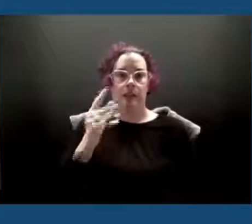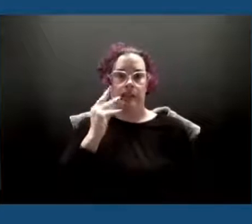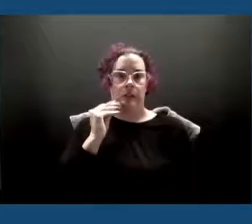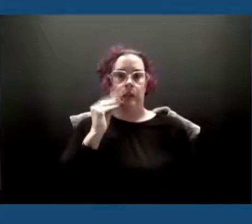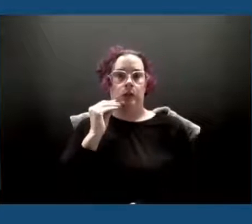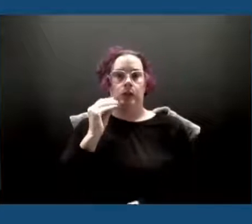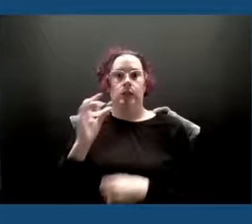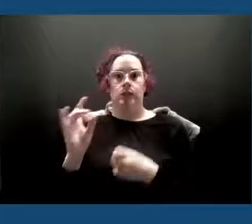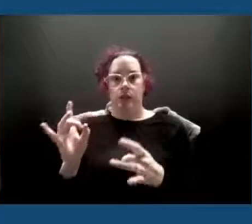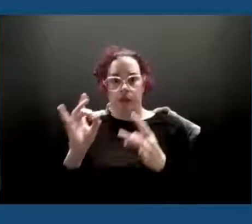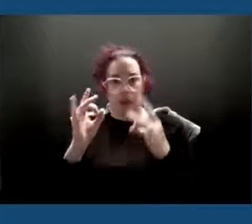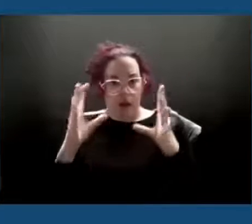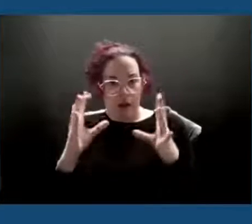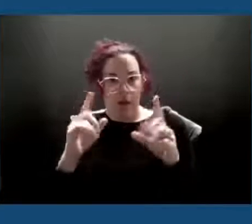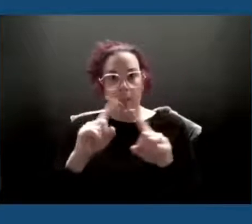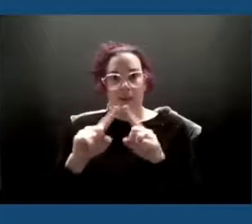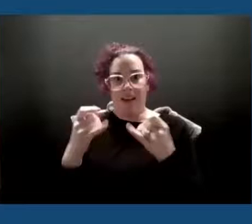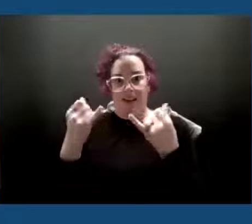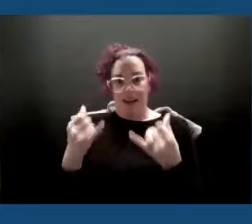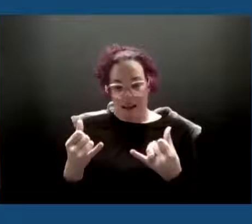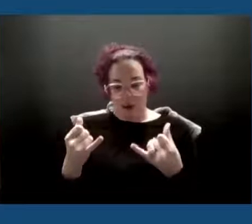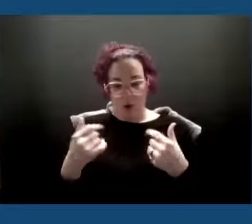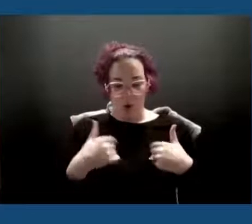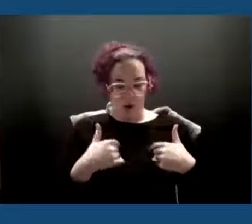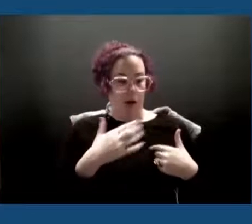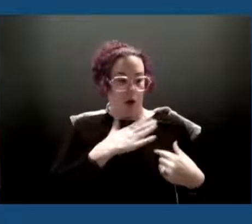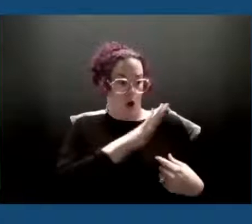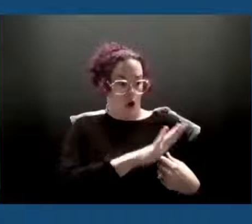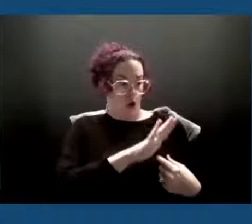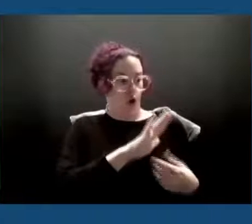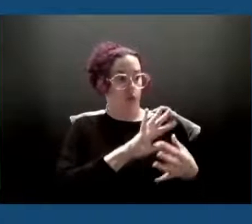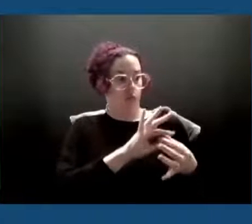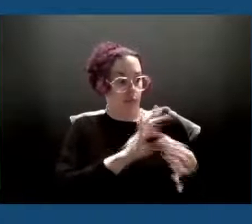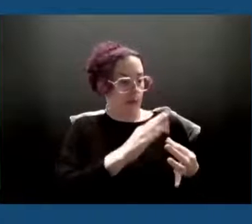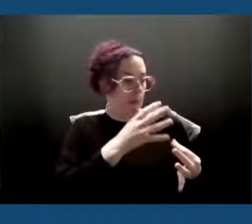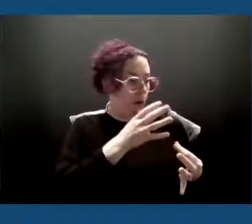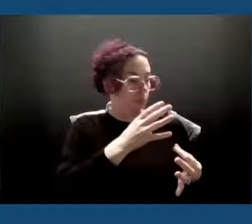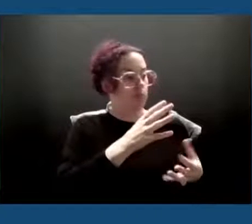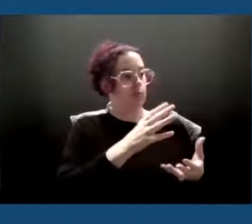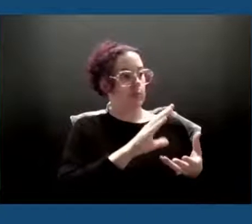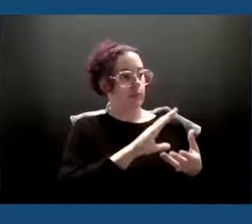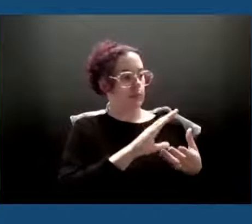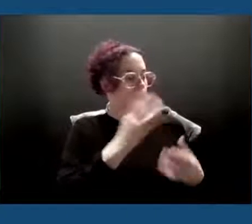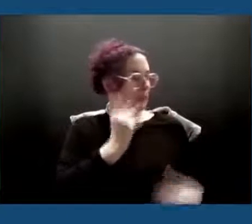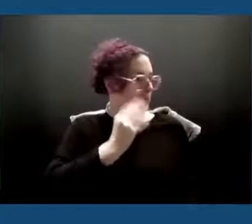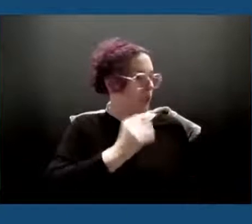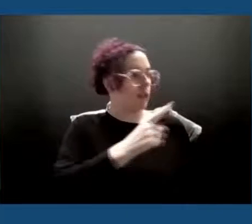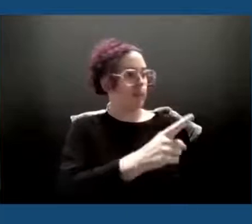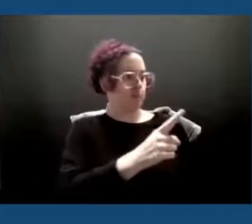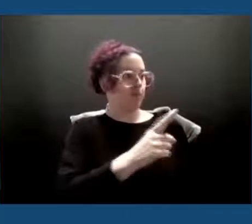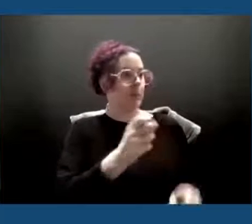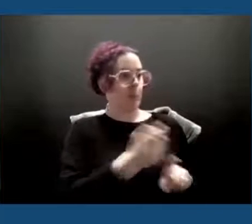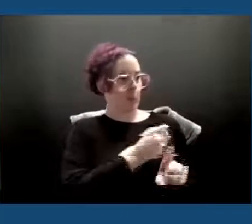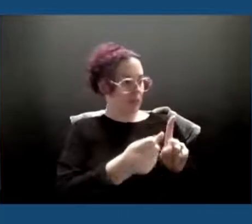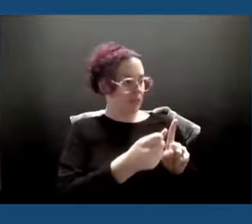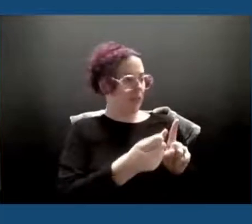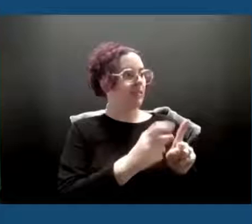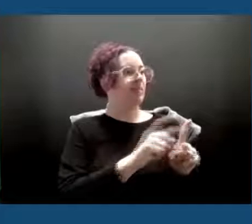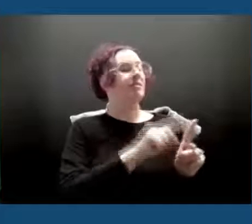that manifest itself in losing her child, I can't think of a greater pain. And as I told Cheryl,